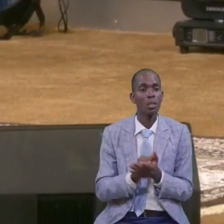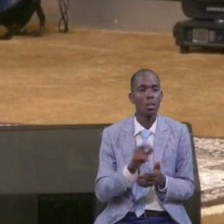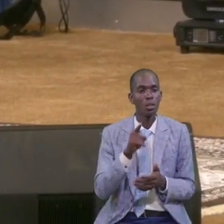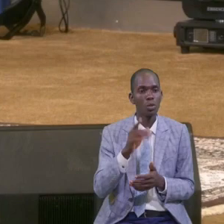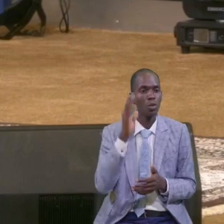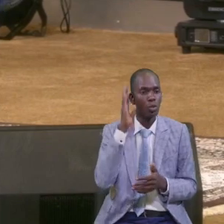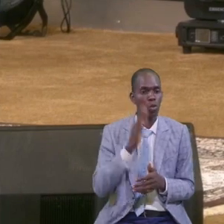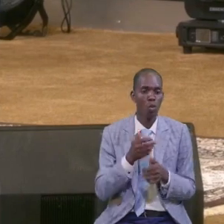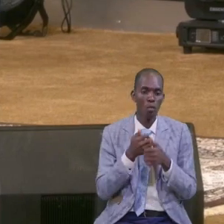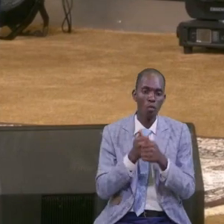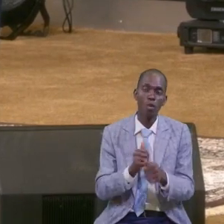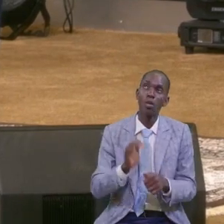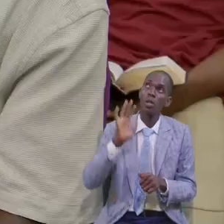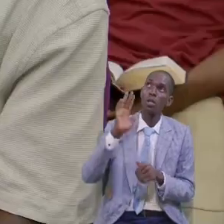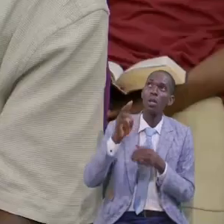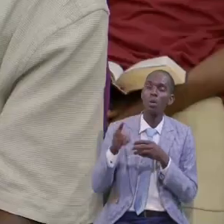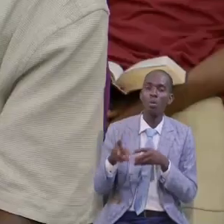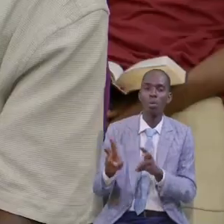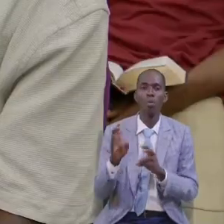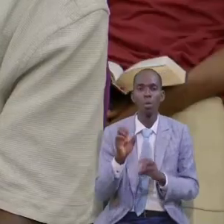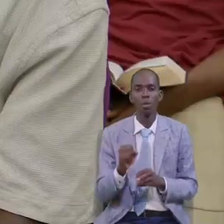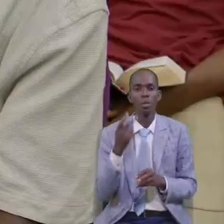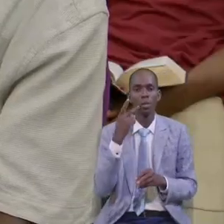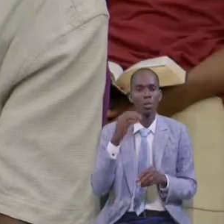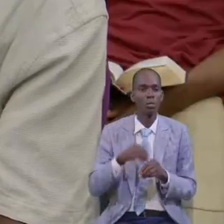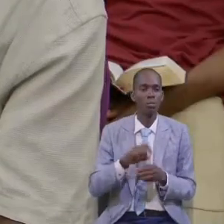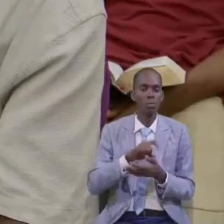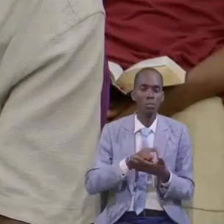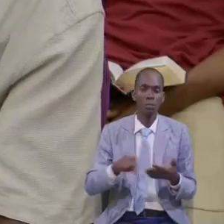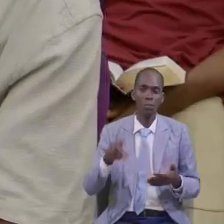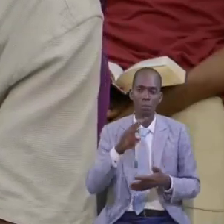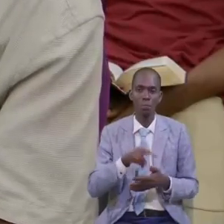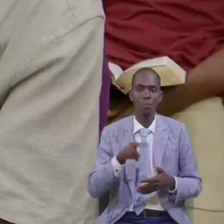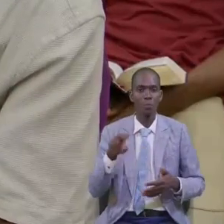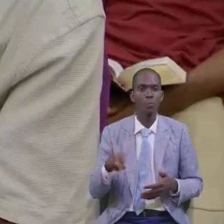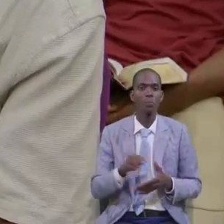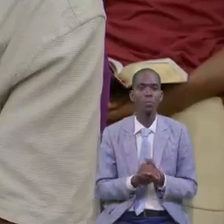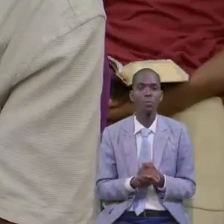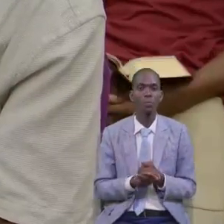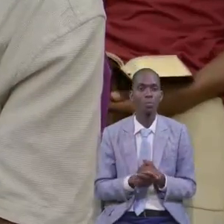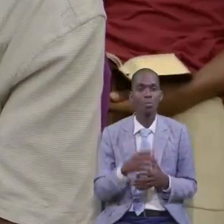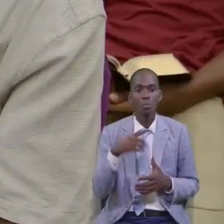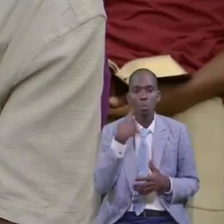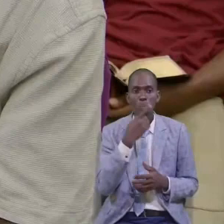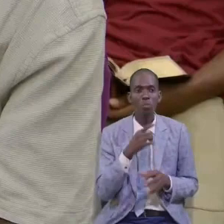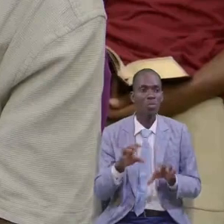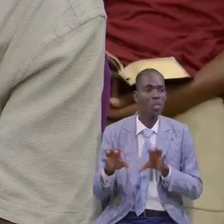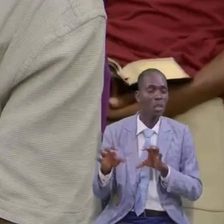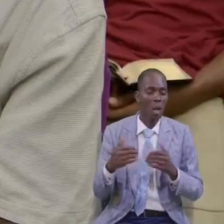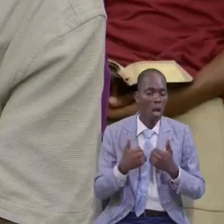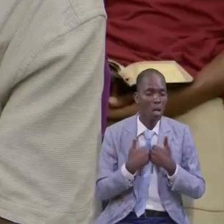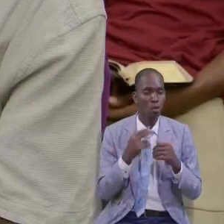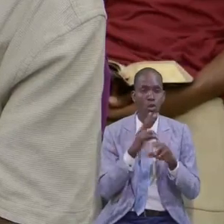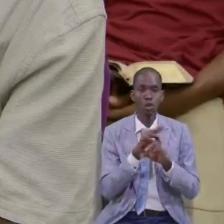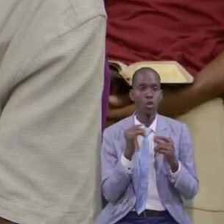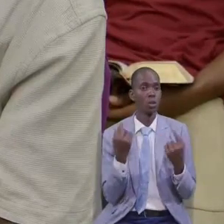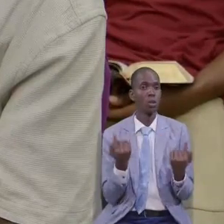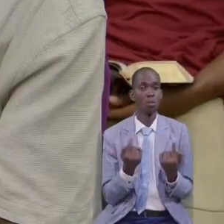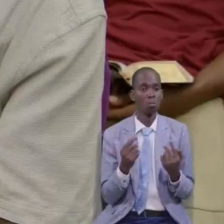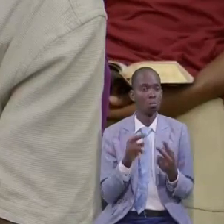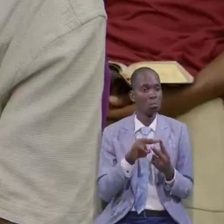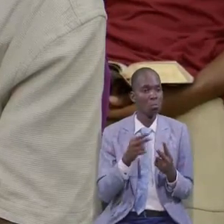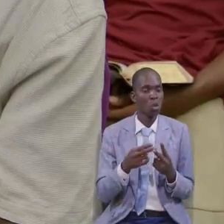follow his steps. Look at verse 22. In verse 22, who did no sin, neither